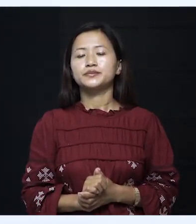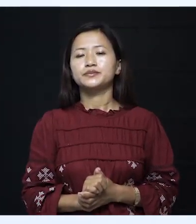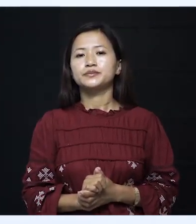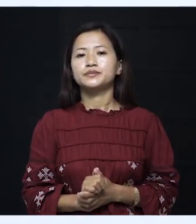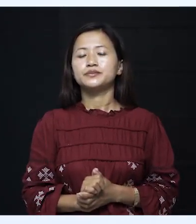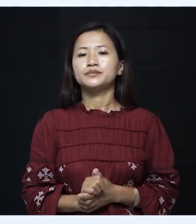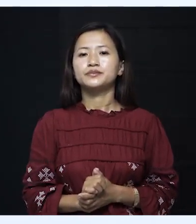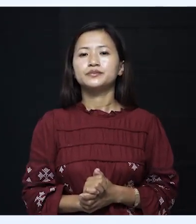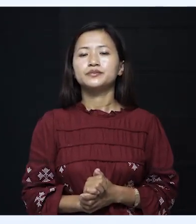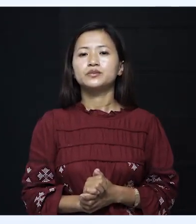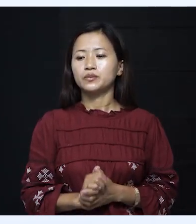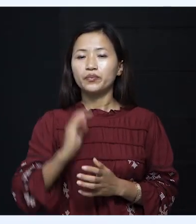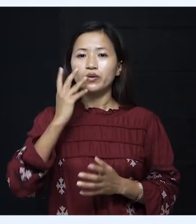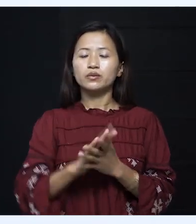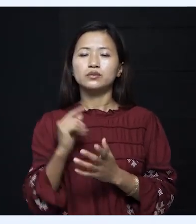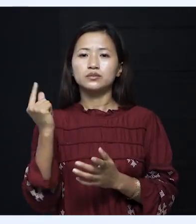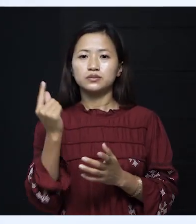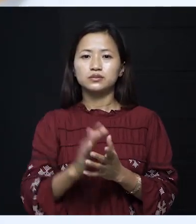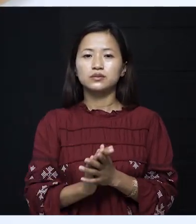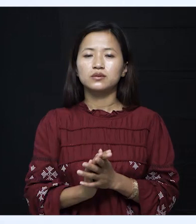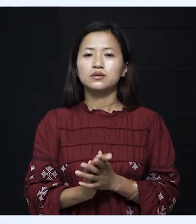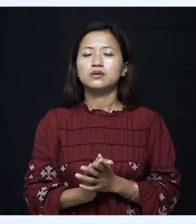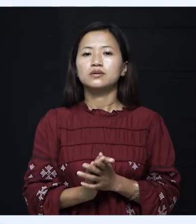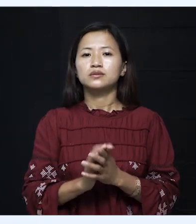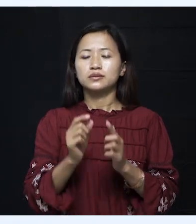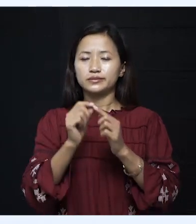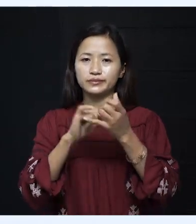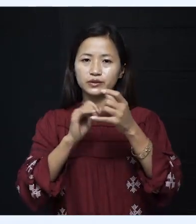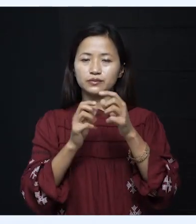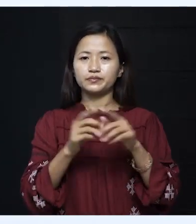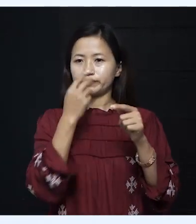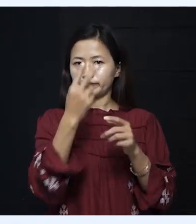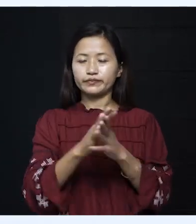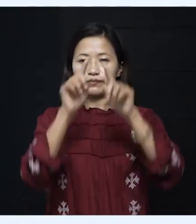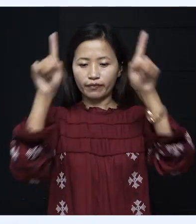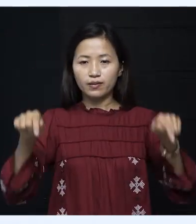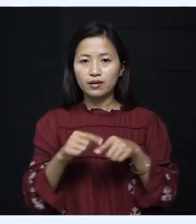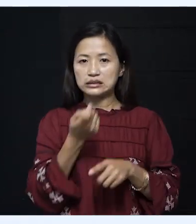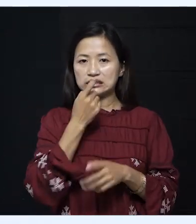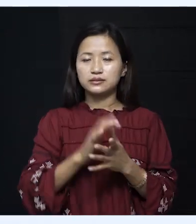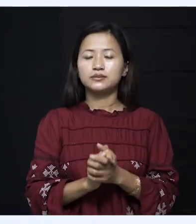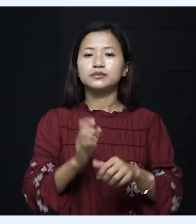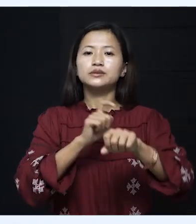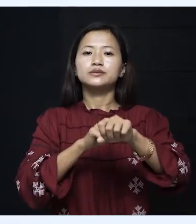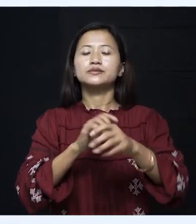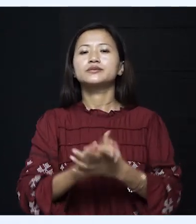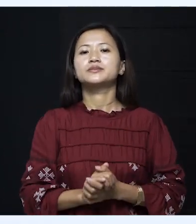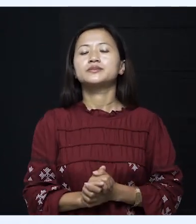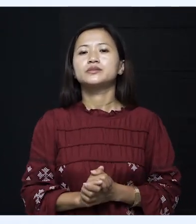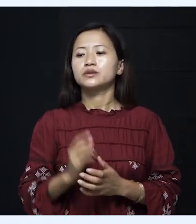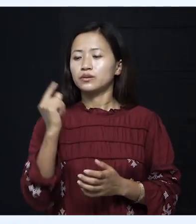So that's when we also use, this is specific, this is specific. When we are referring to a specific period of time, we use